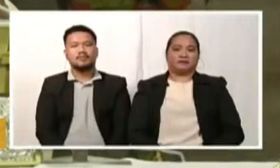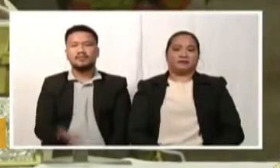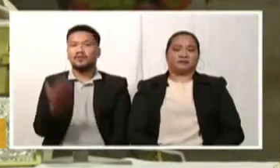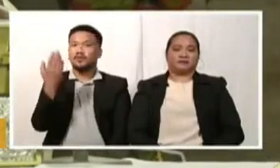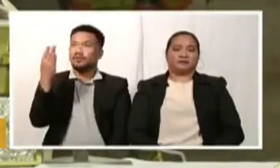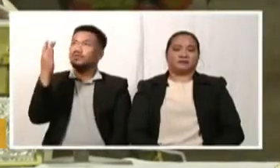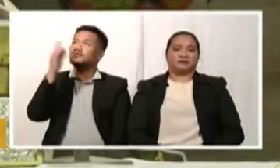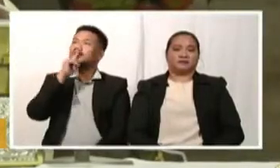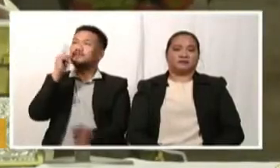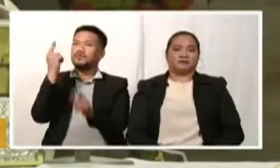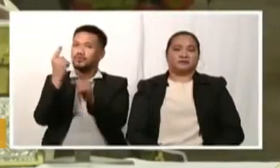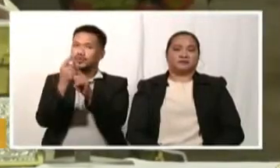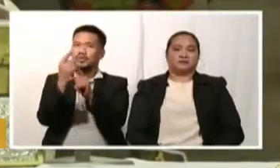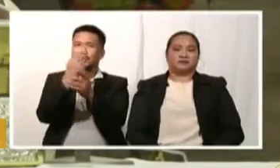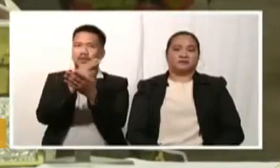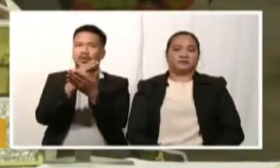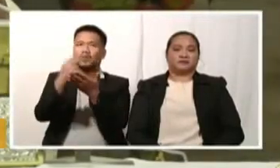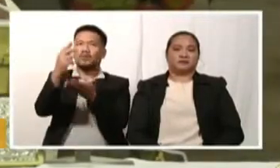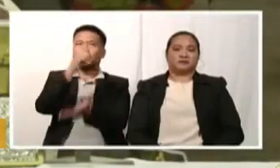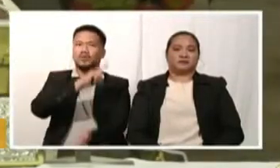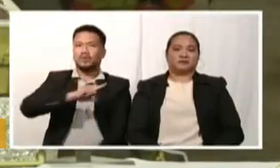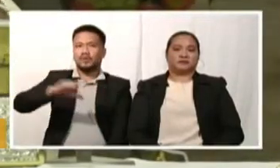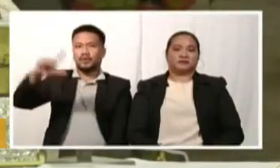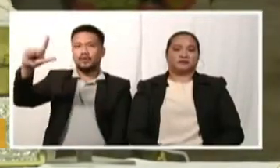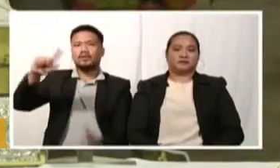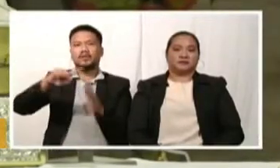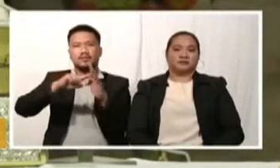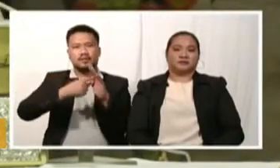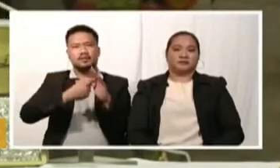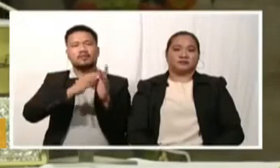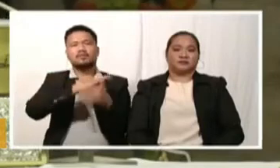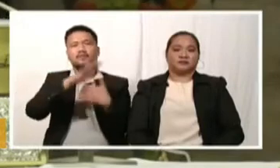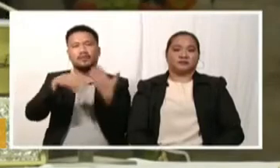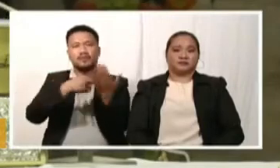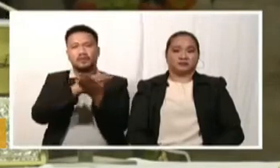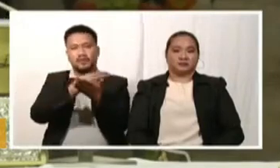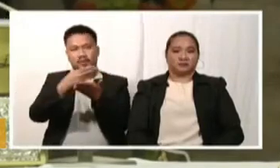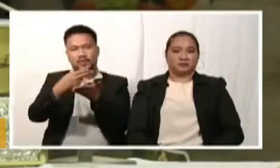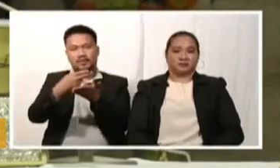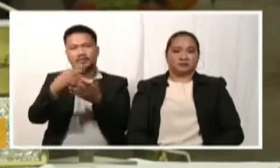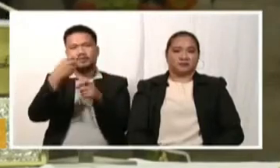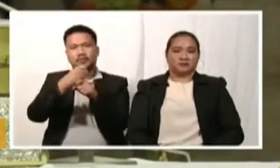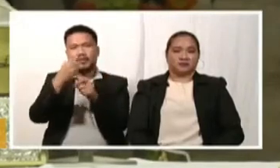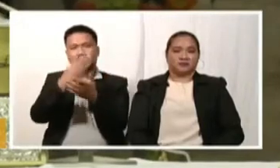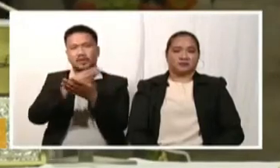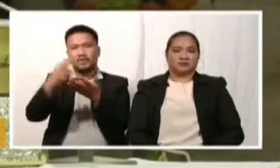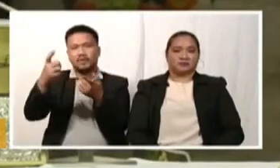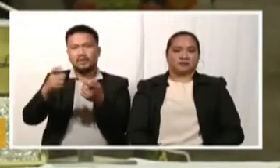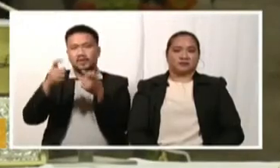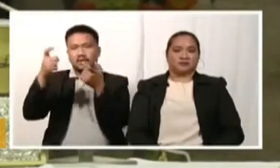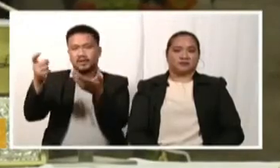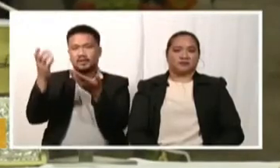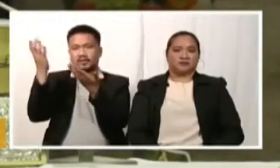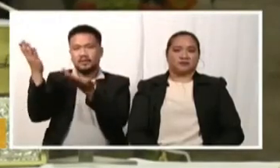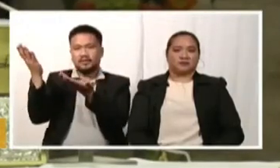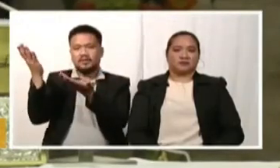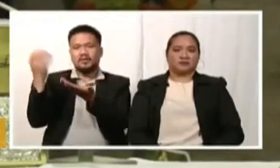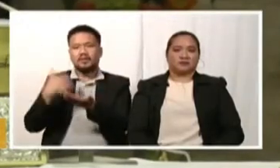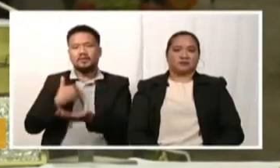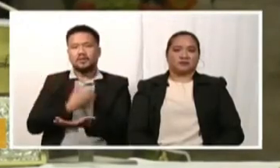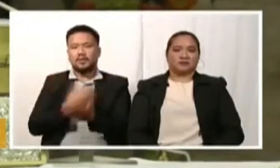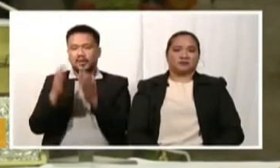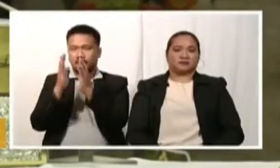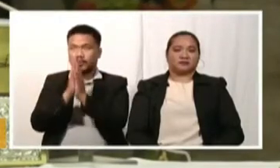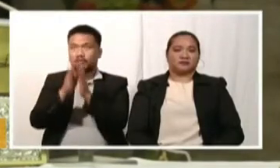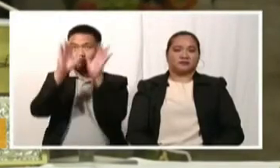Indeed, holy, O Lord, the fount of all holiness. Make holy, therefore, these gifts, we pray, by